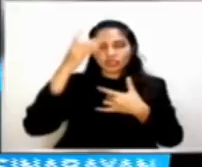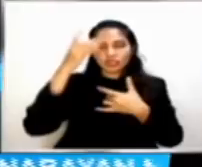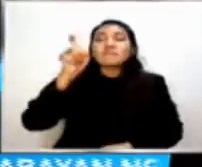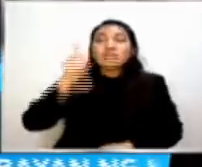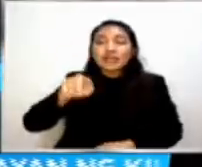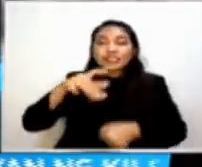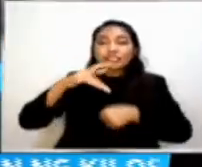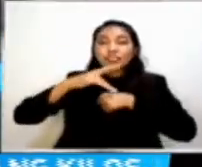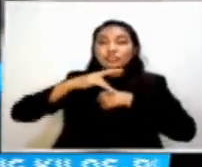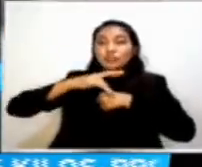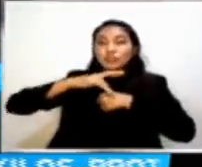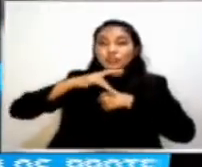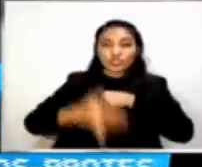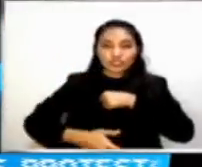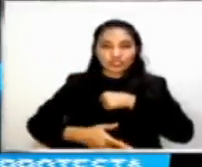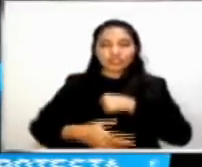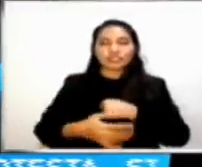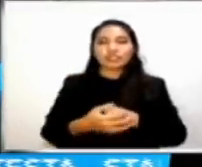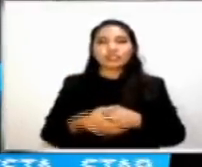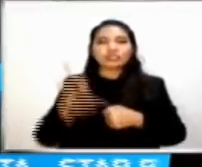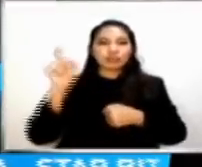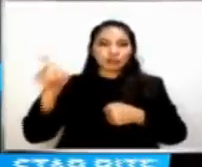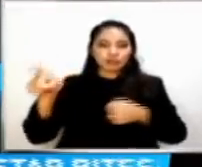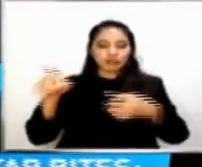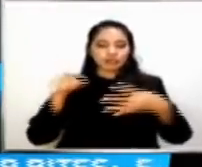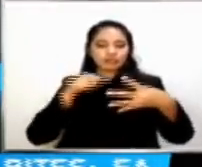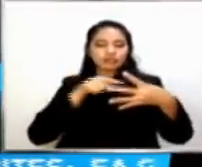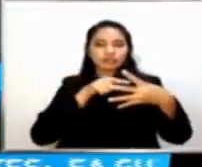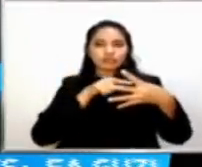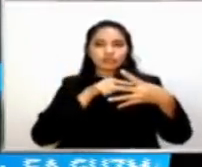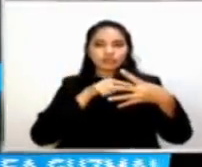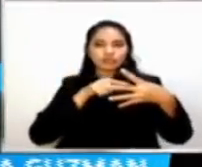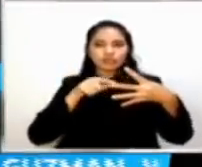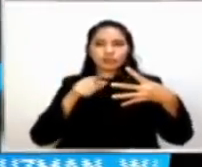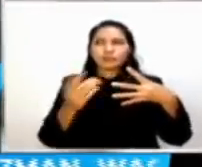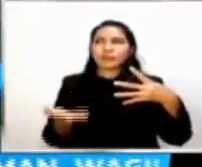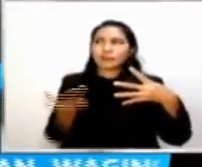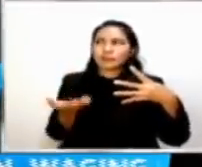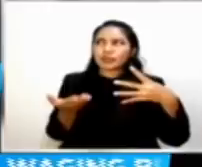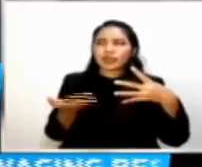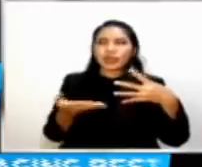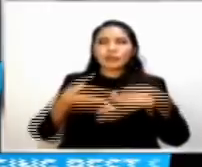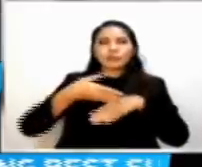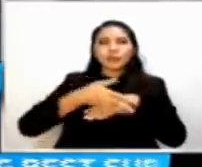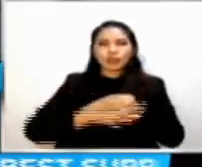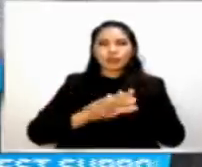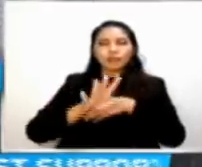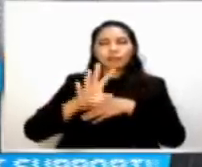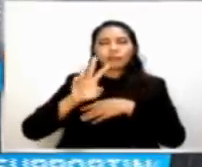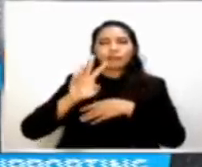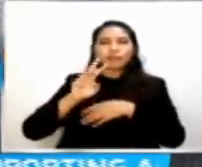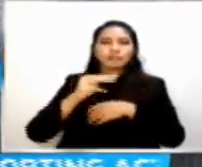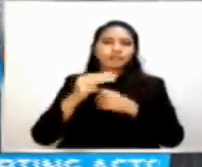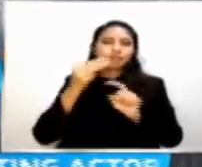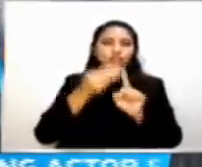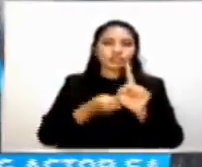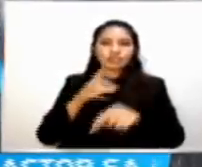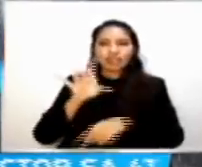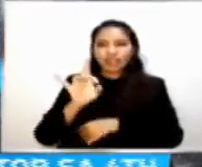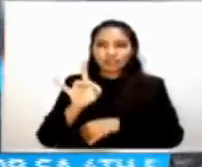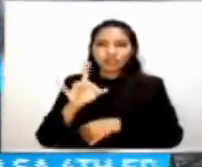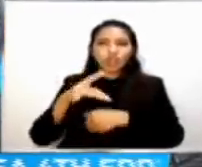of March, no, yung after March 8 siguro, well, I don't think we'd be in this spot. Noong panahong